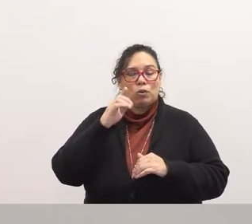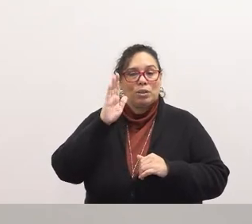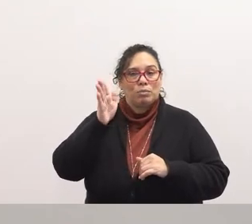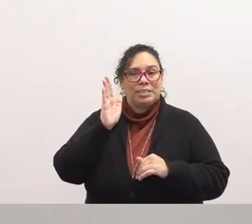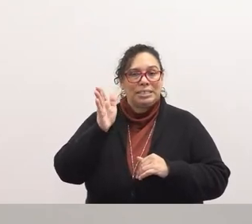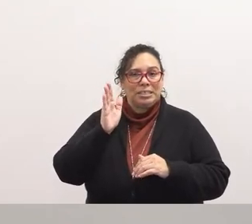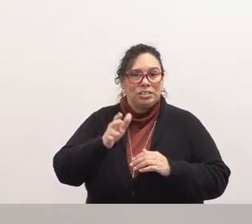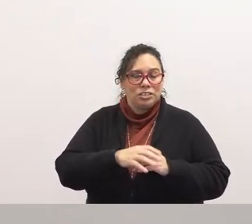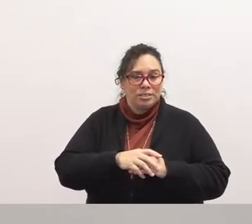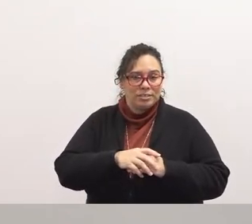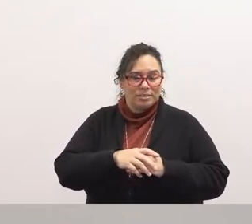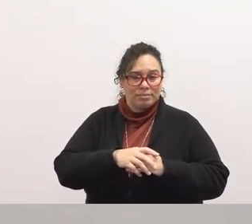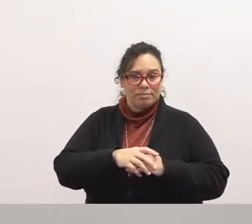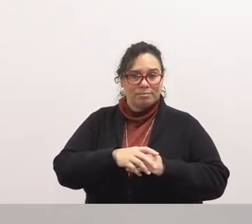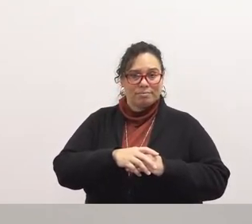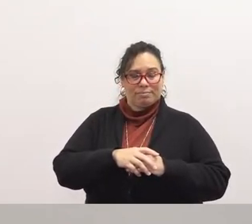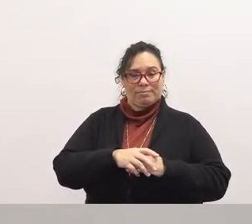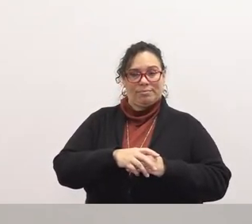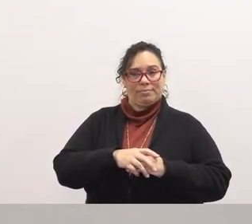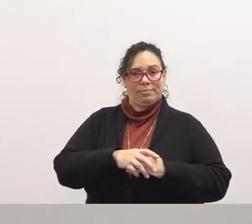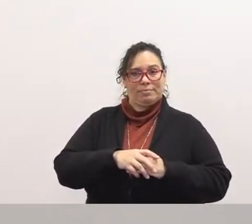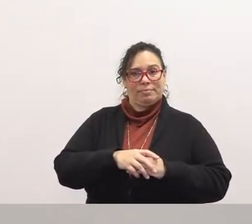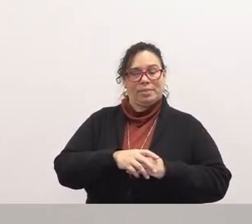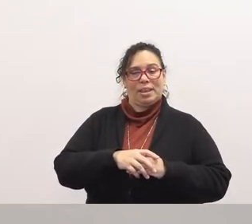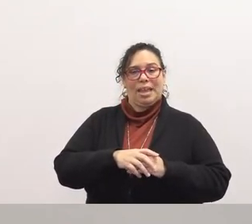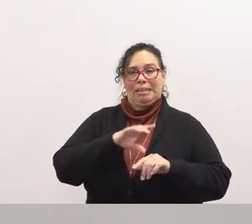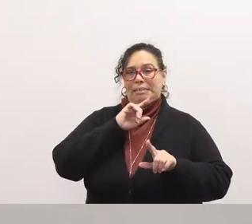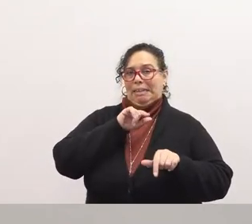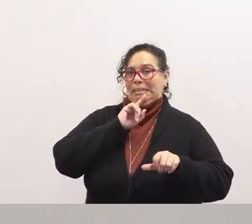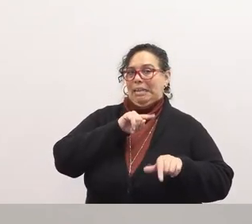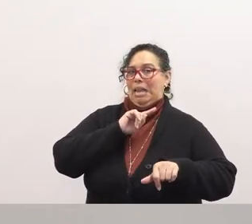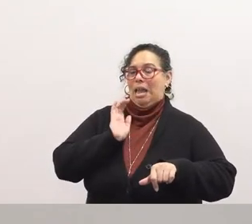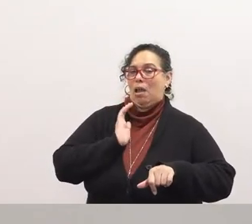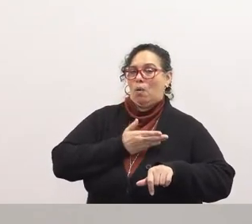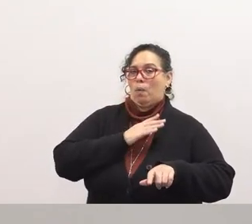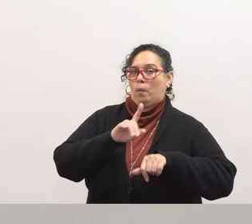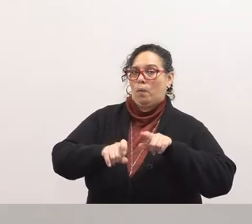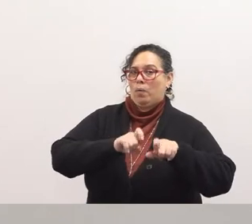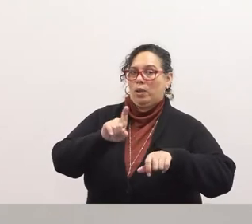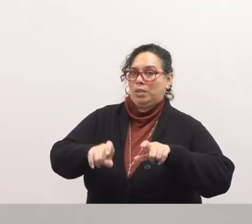presentations. And fielding our questions and